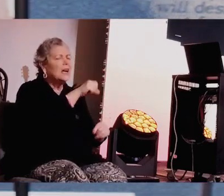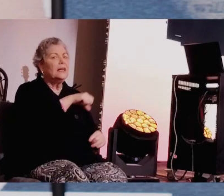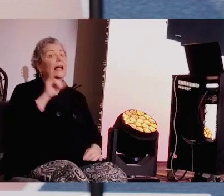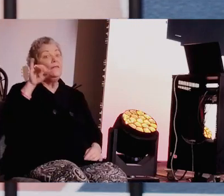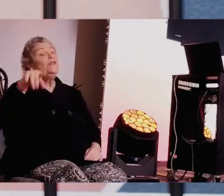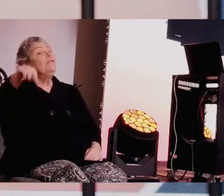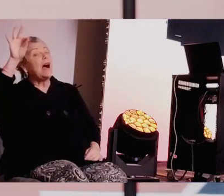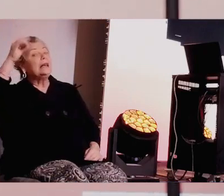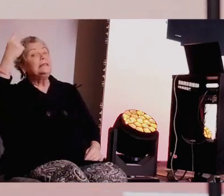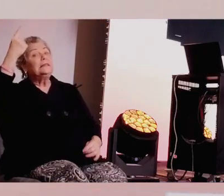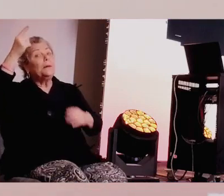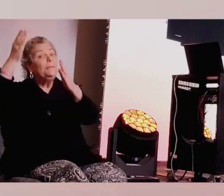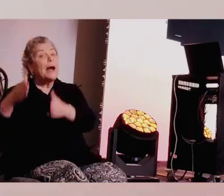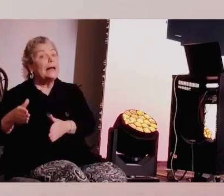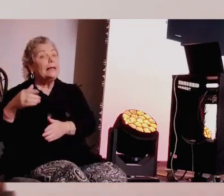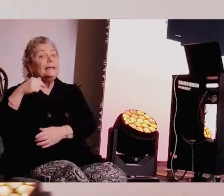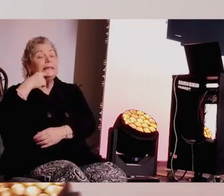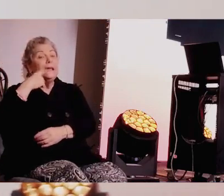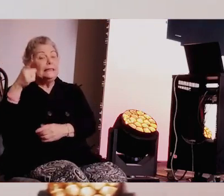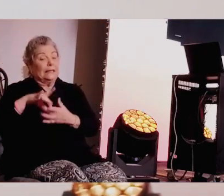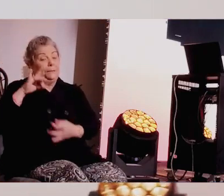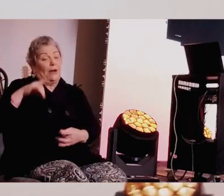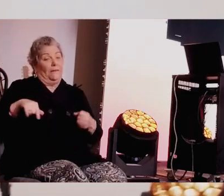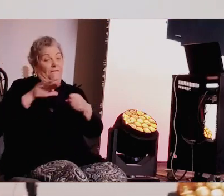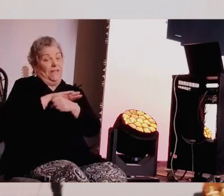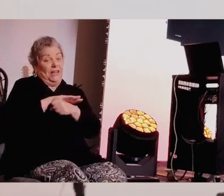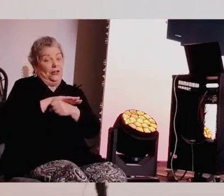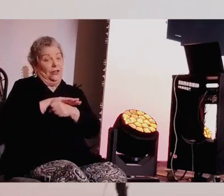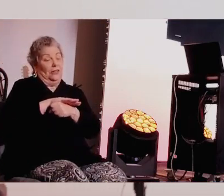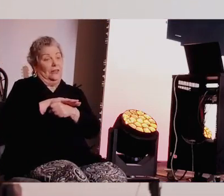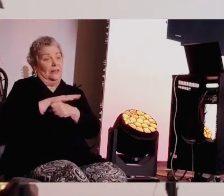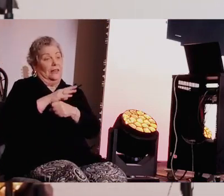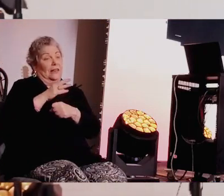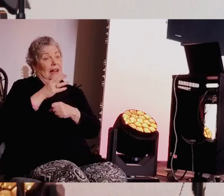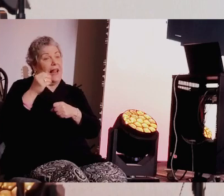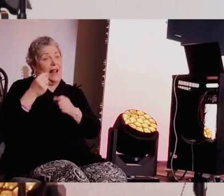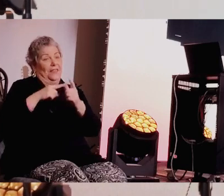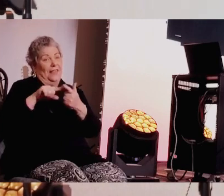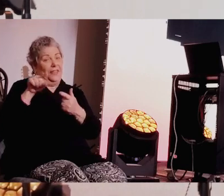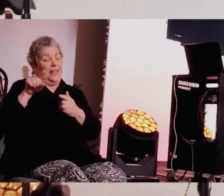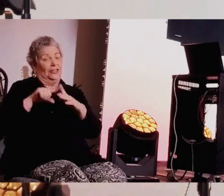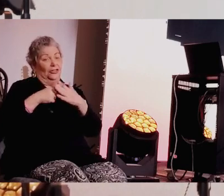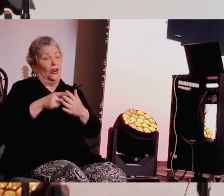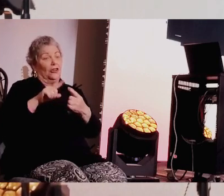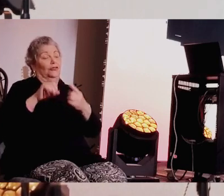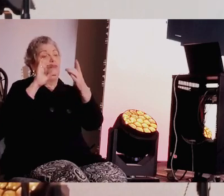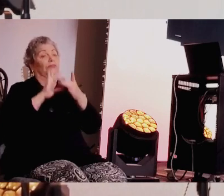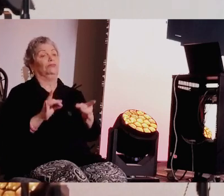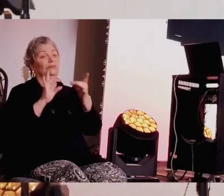find somebody that says they're spirit-filled and they're here in this area, I'm not talking about judgment, I'm saying, but when they start to assert